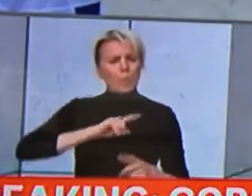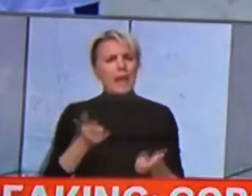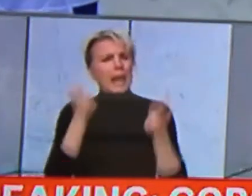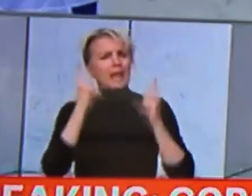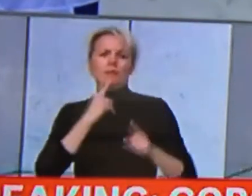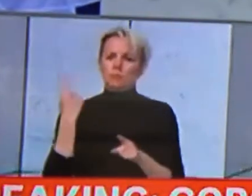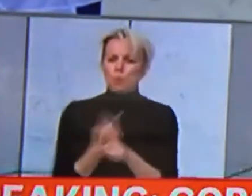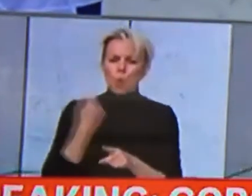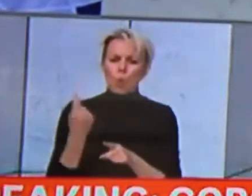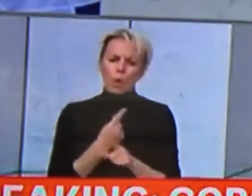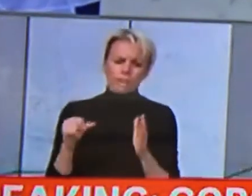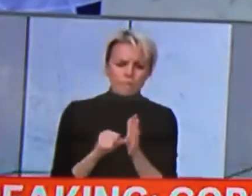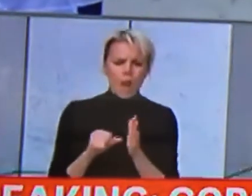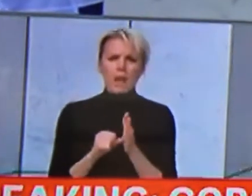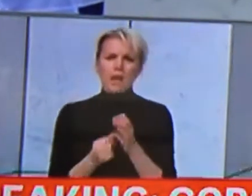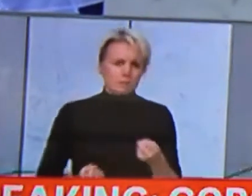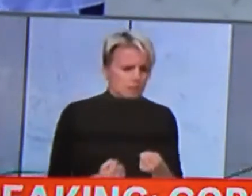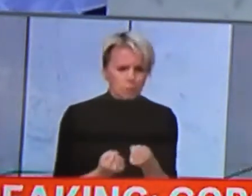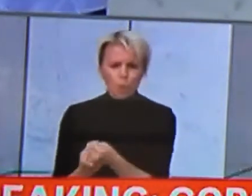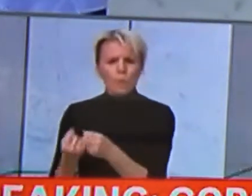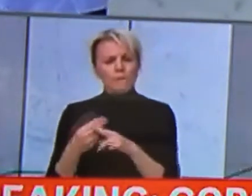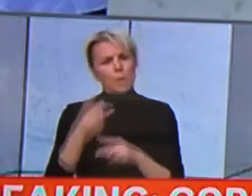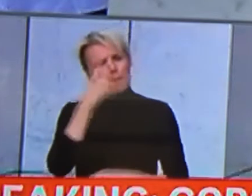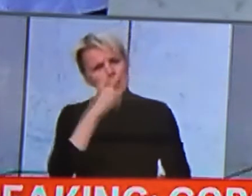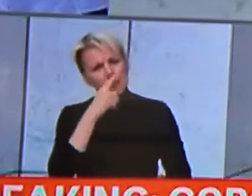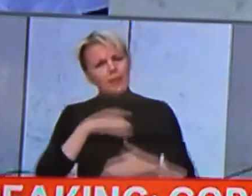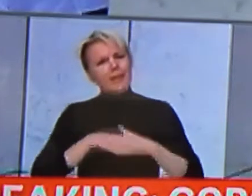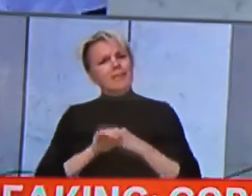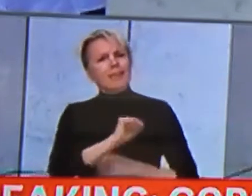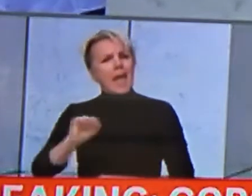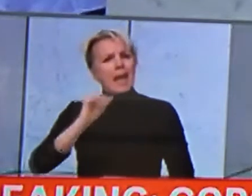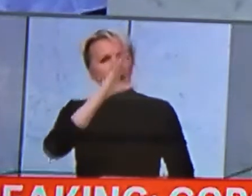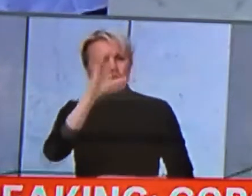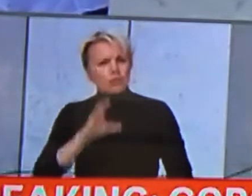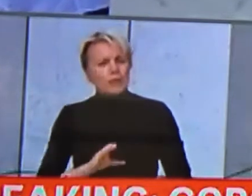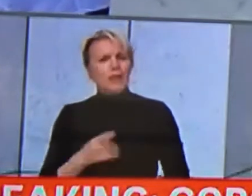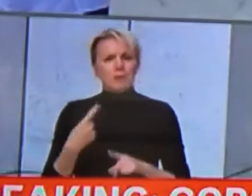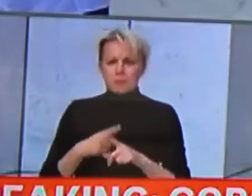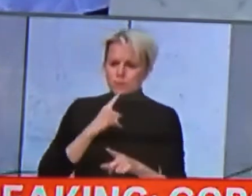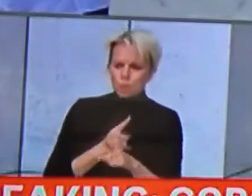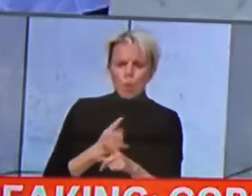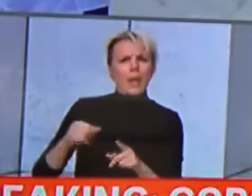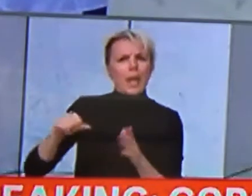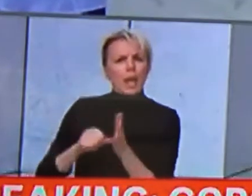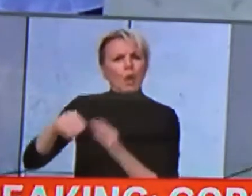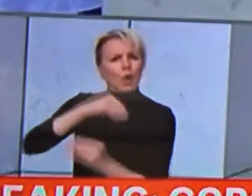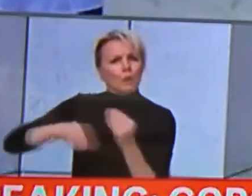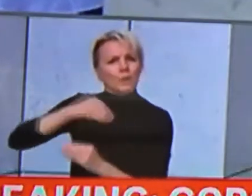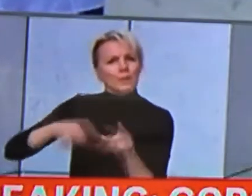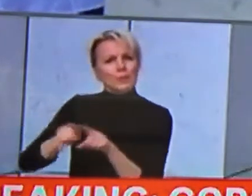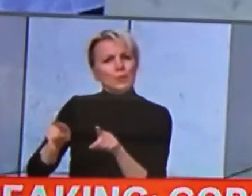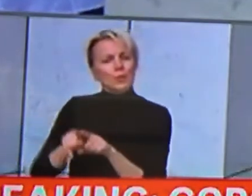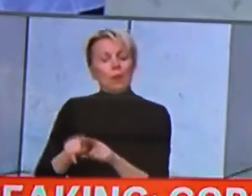and social security mechanisms that we're putting in place. And as I said, Australia, on all of those marks, I